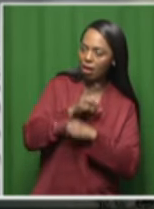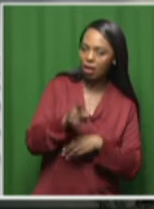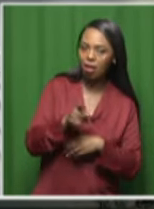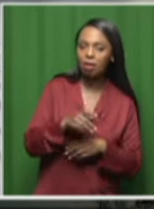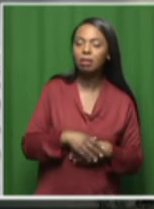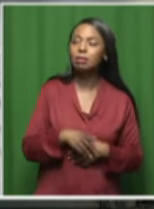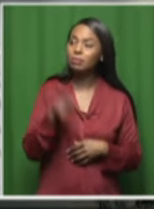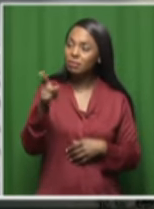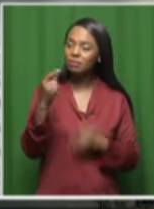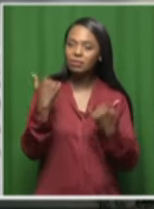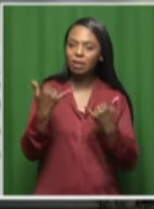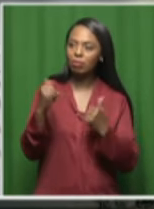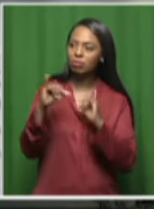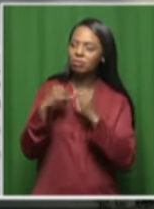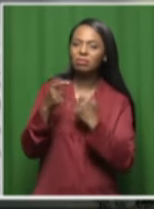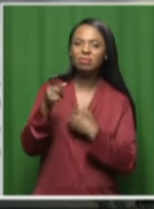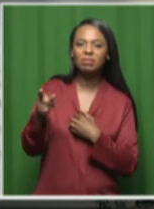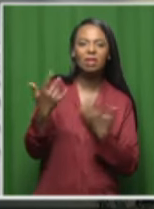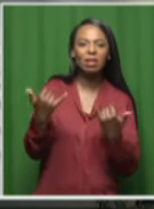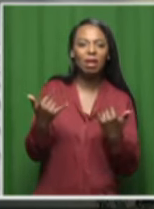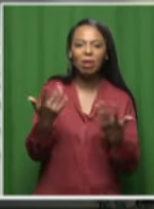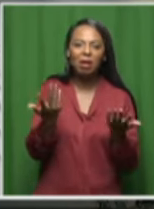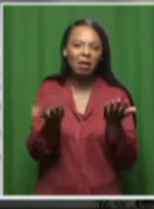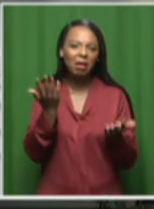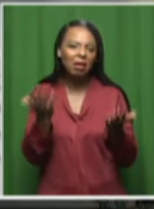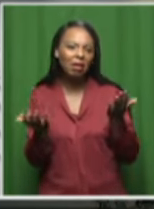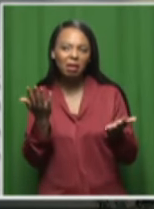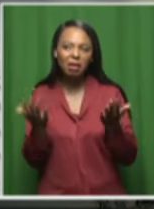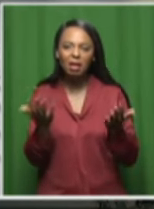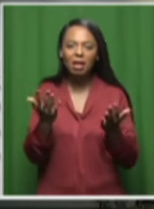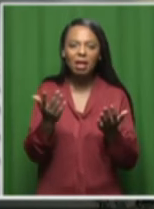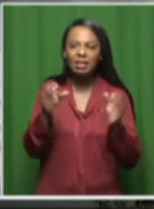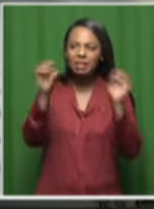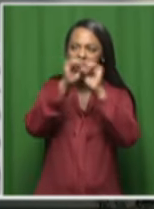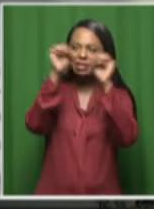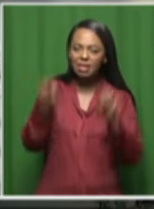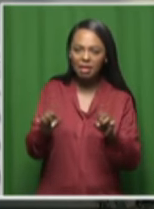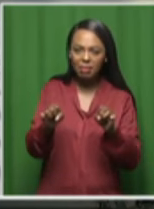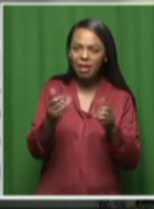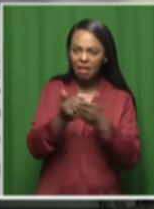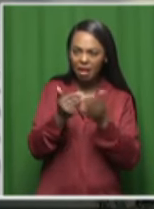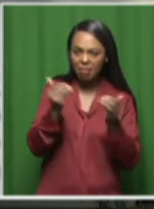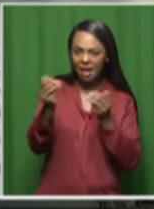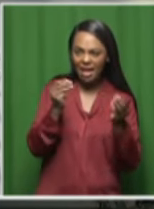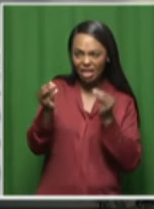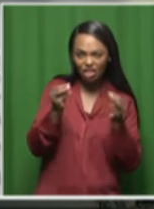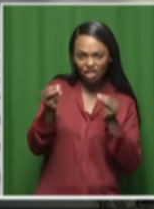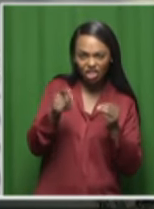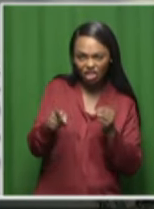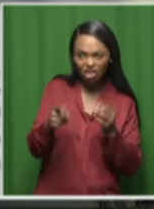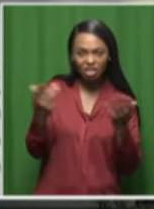a surge in withdrawal requests, and will the systems cope with this?